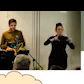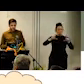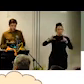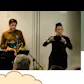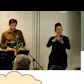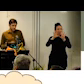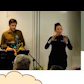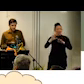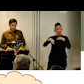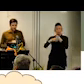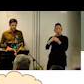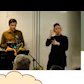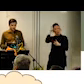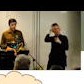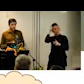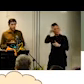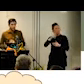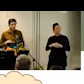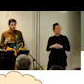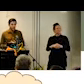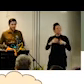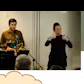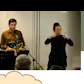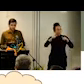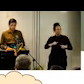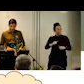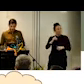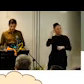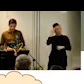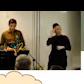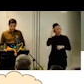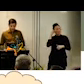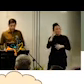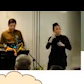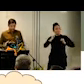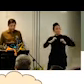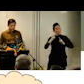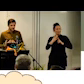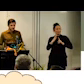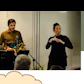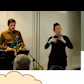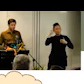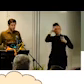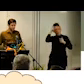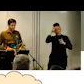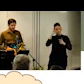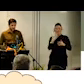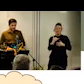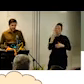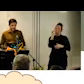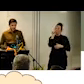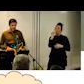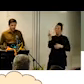experiences talk to each other to learn and train concepts. And I hope you can take away that timing is